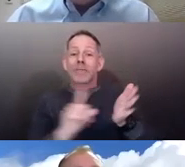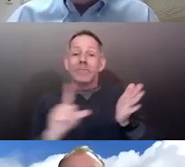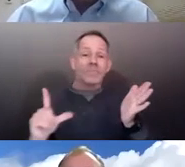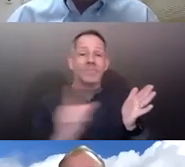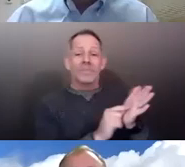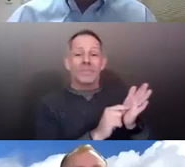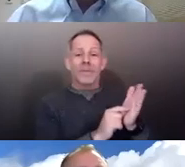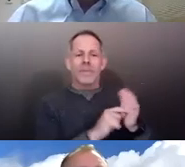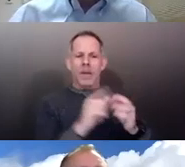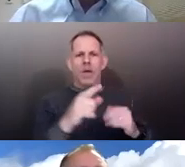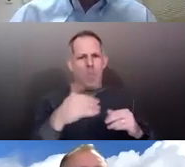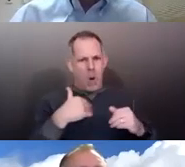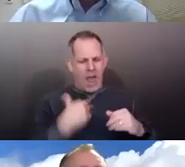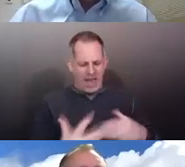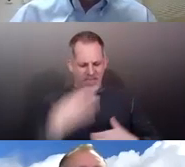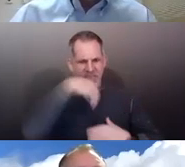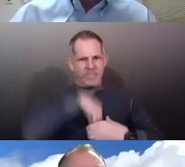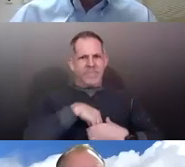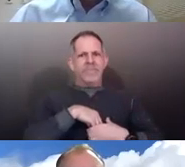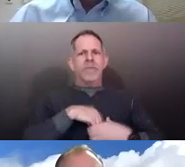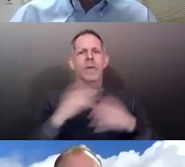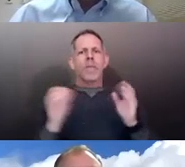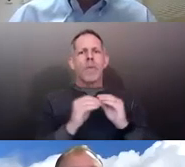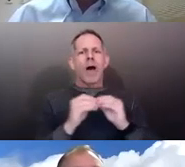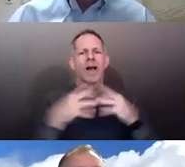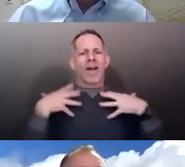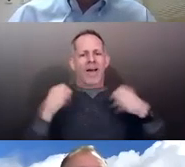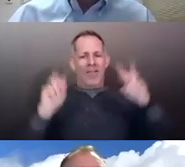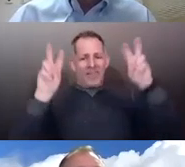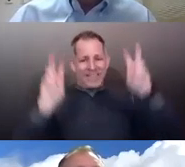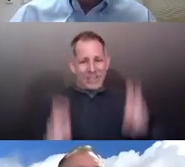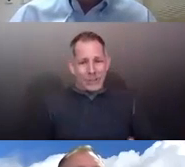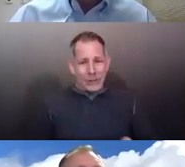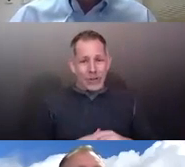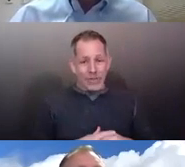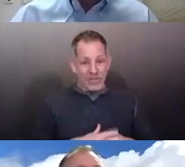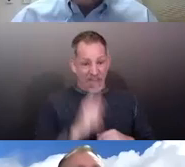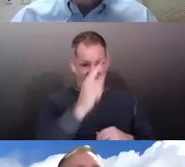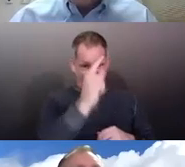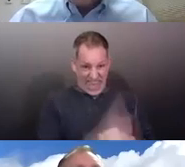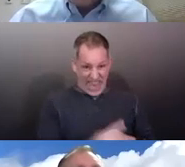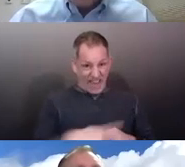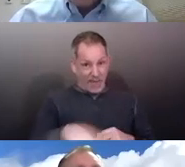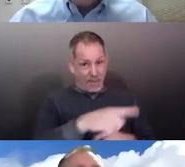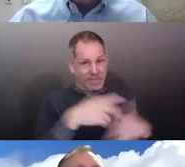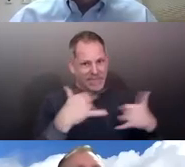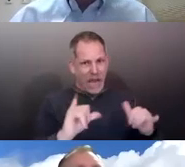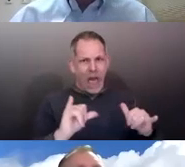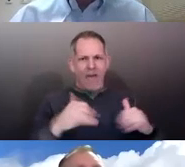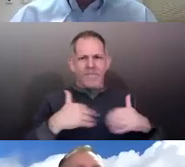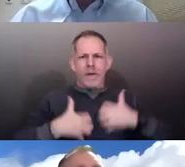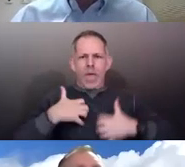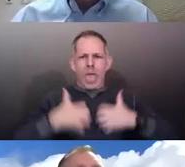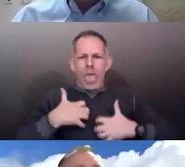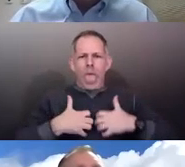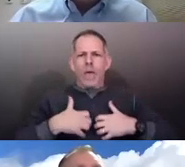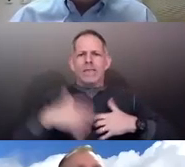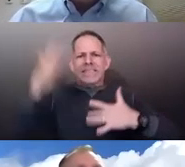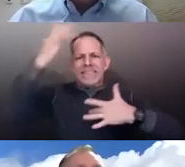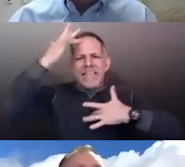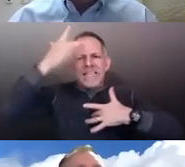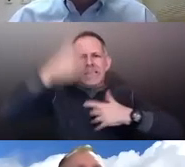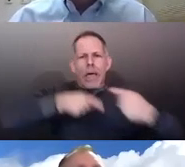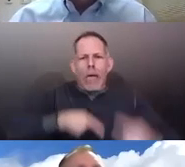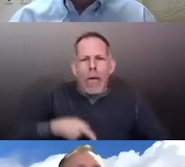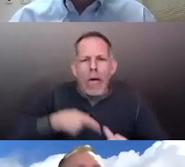or 1/2 of people who are confirmed cases still having fatigue, difficulty thinking, shortness of